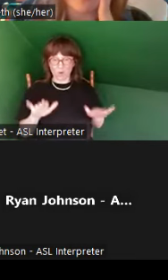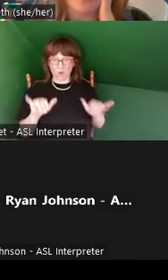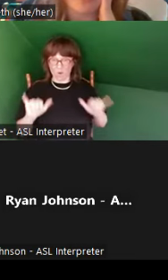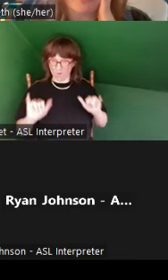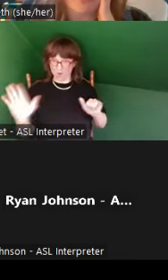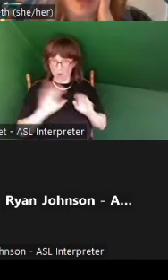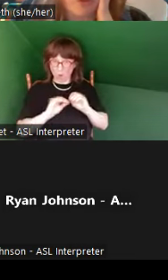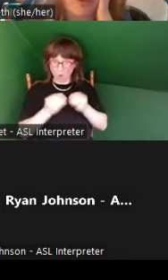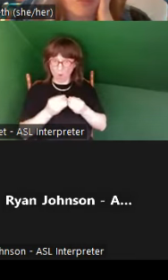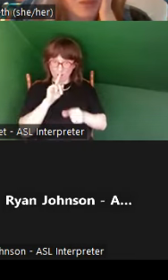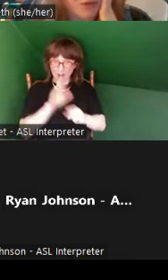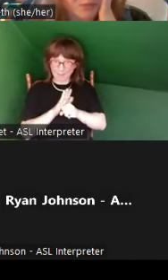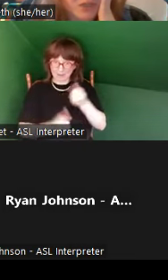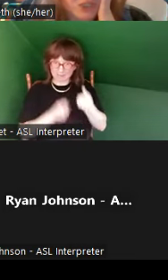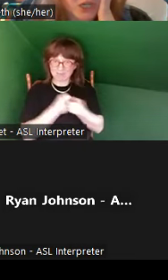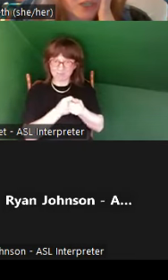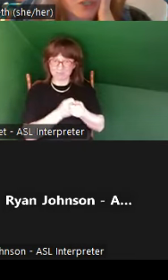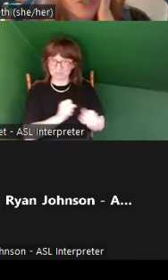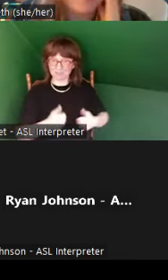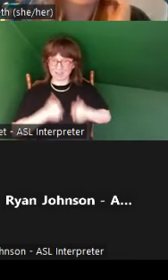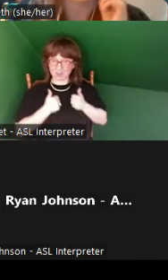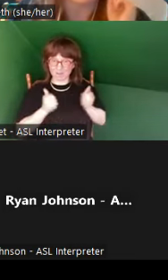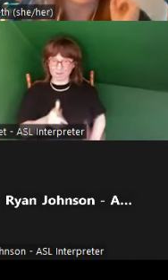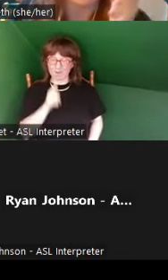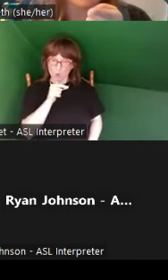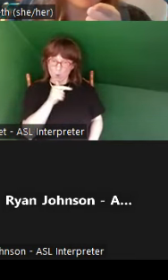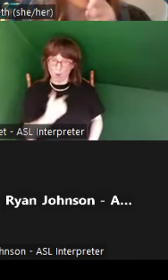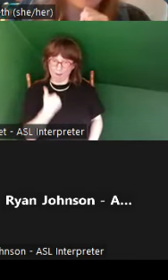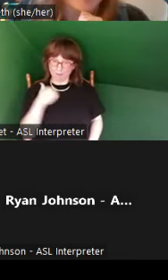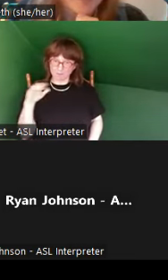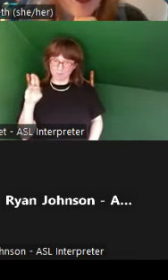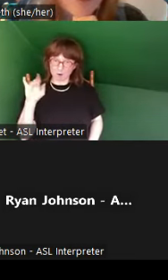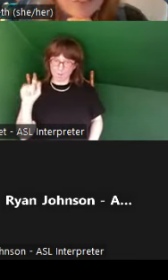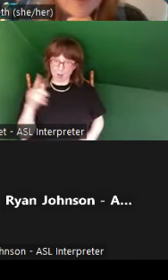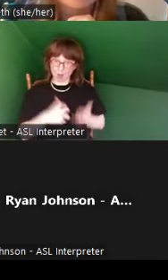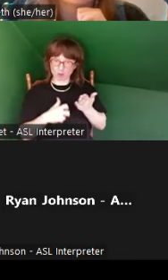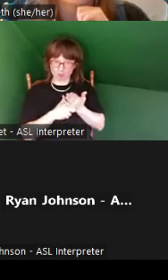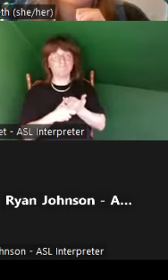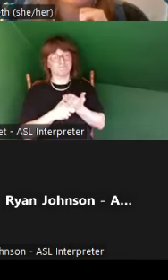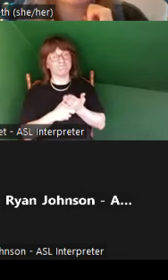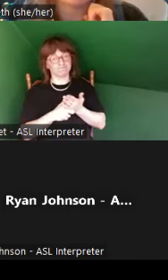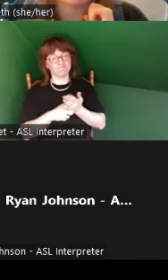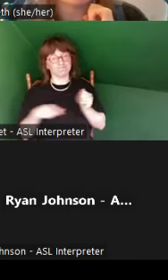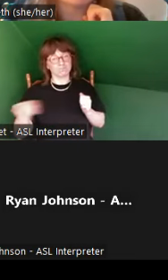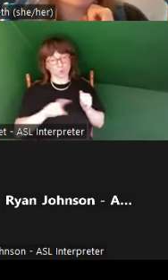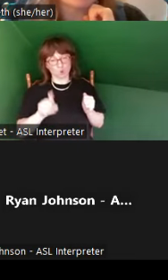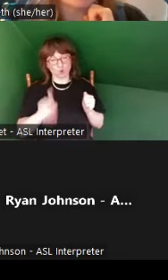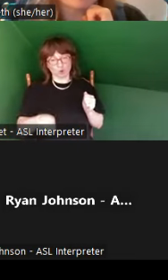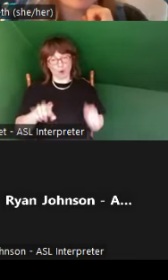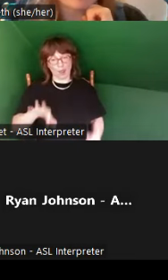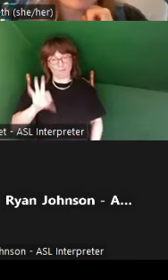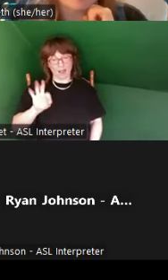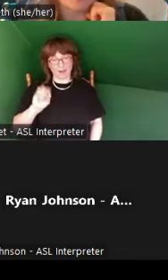to assist victim survivors who have been criminally charged. That is something to find out. If you